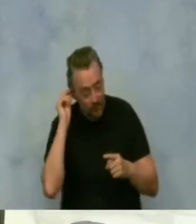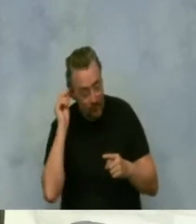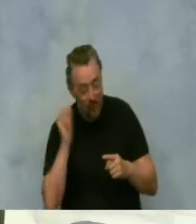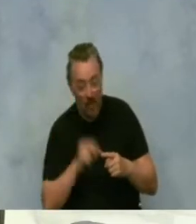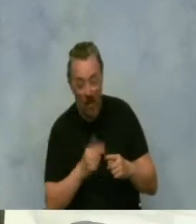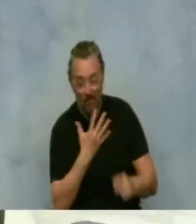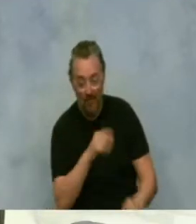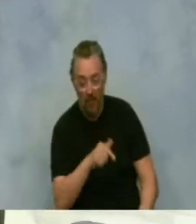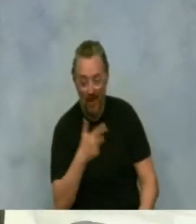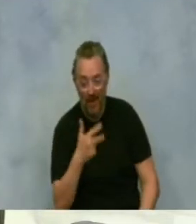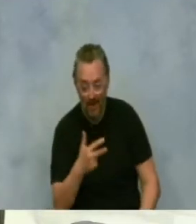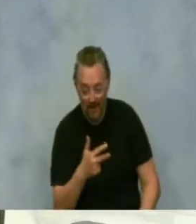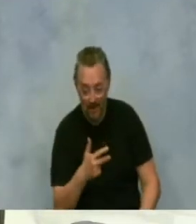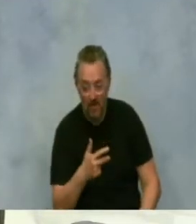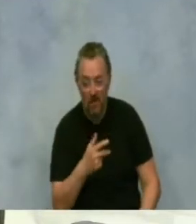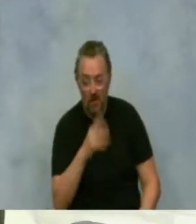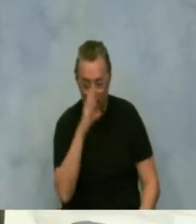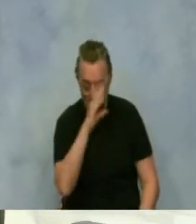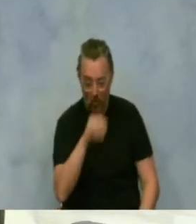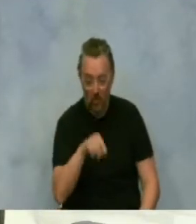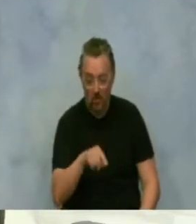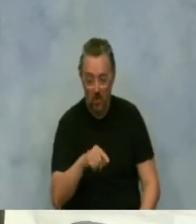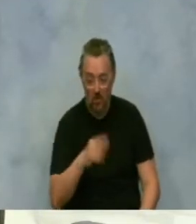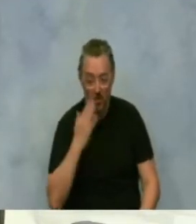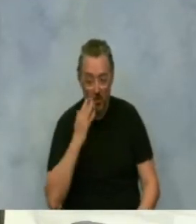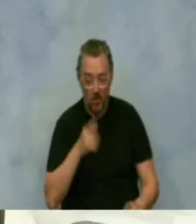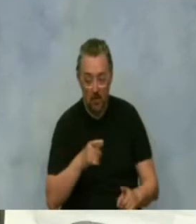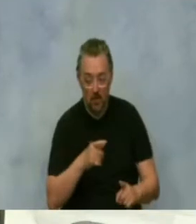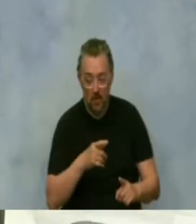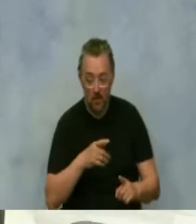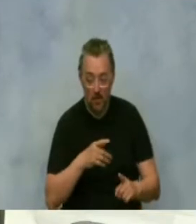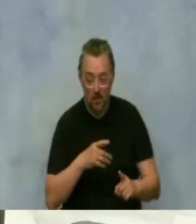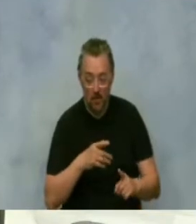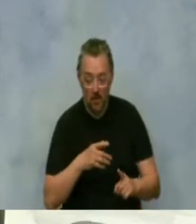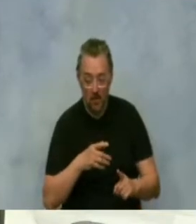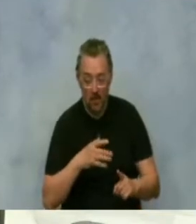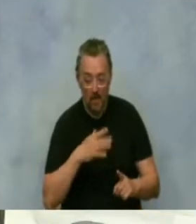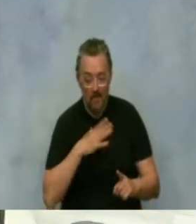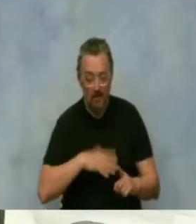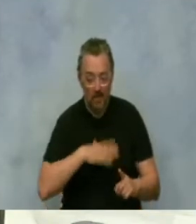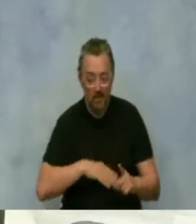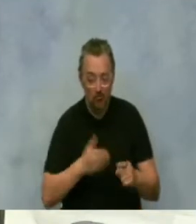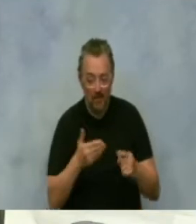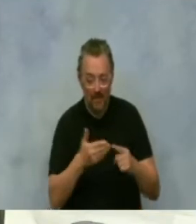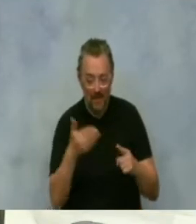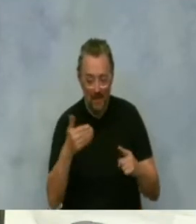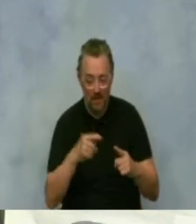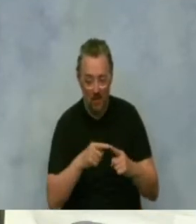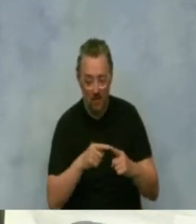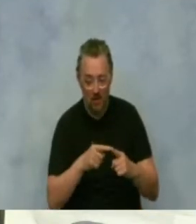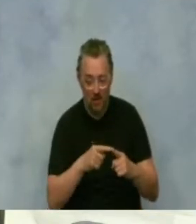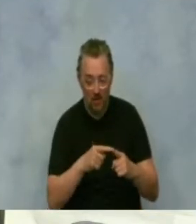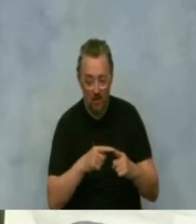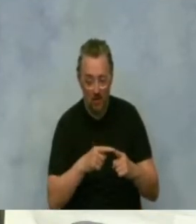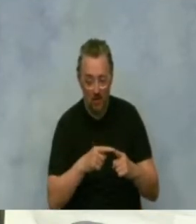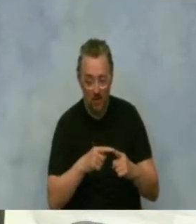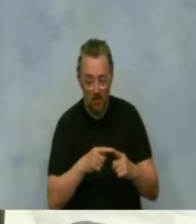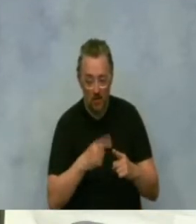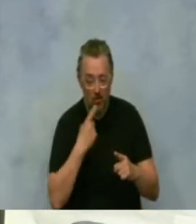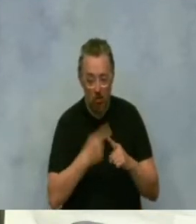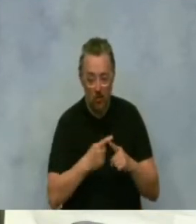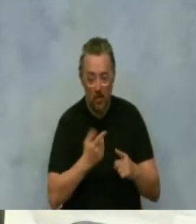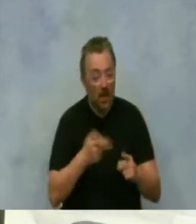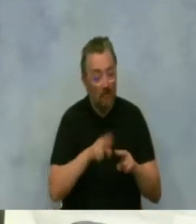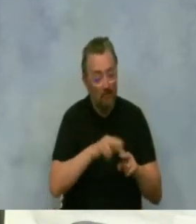5.8, it kind of also notes the improvement in one satisfaction indicator, which is the tenant satisfaction with repairs, which